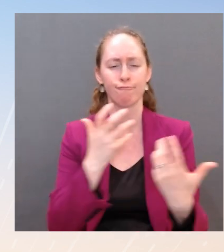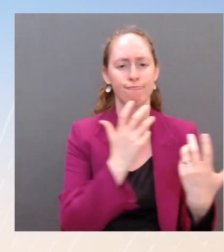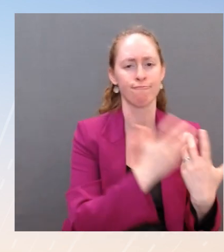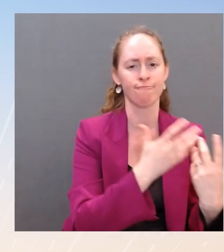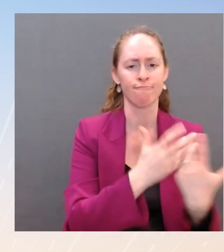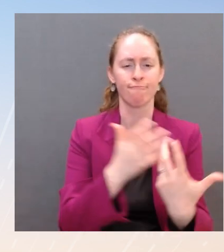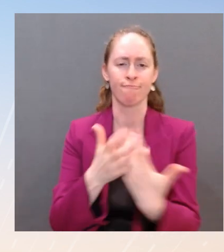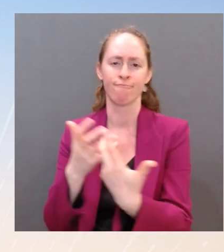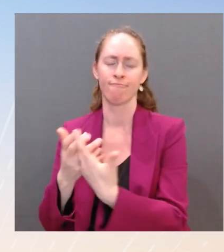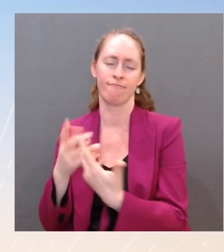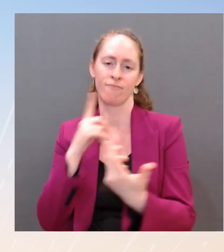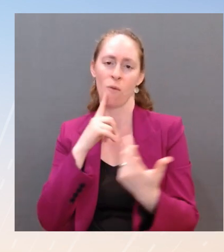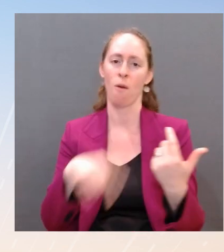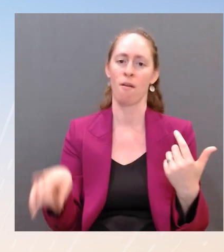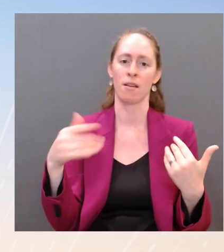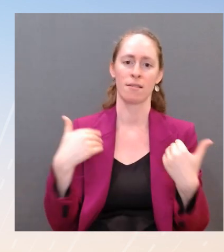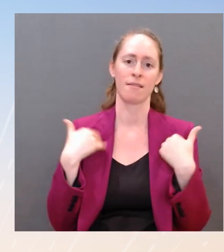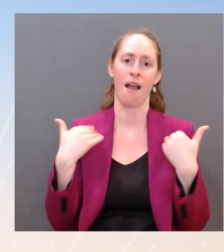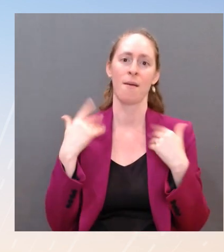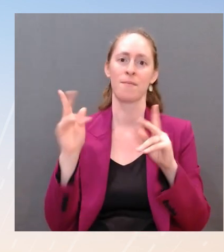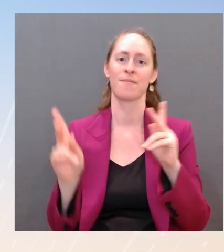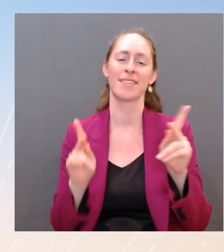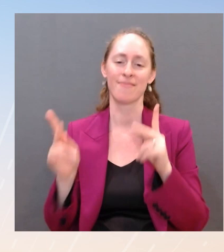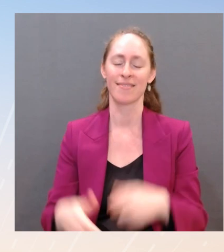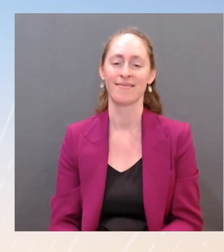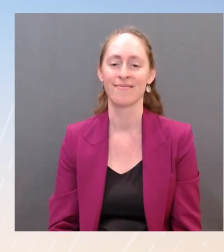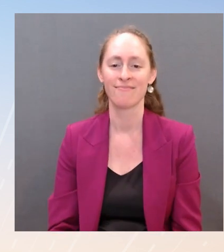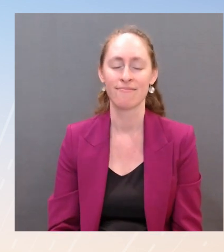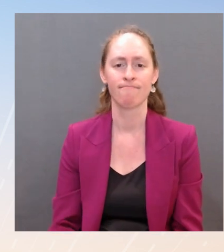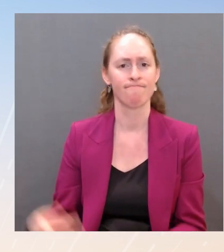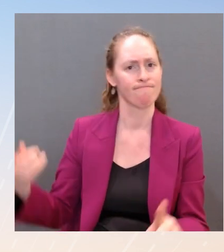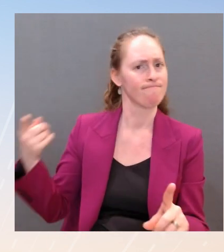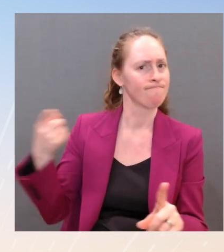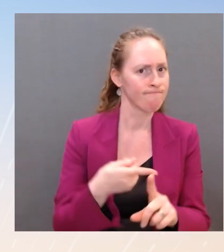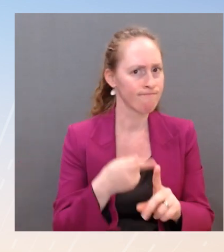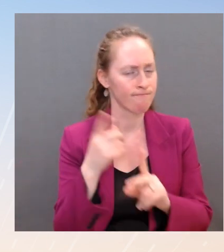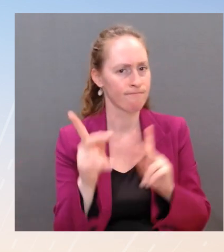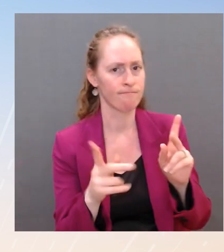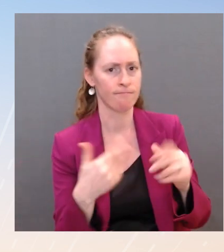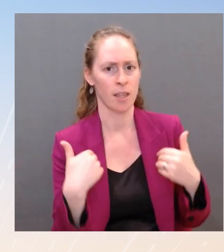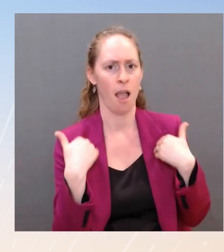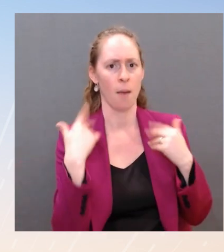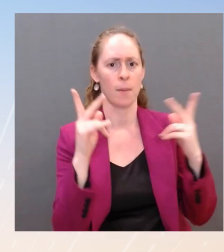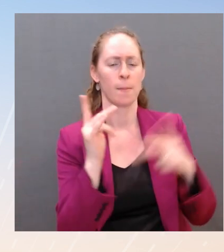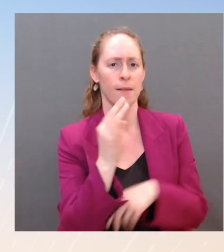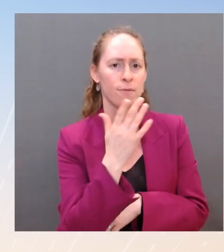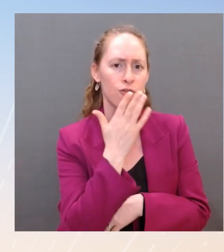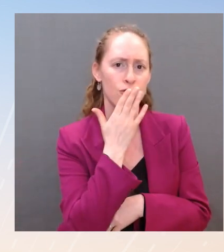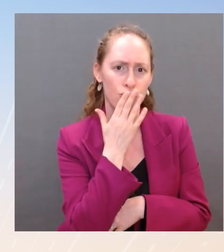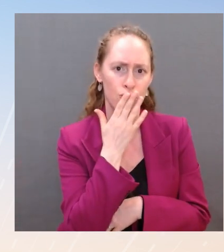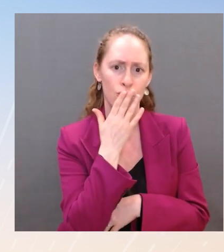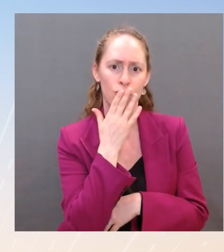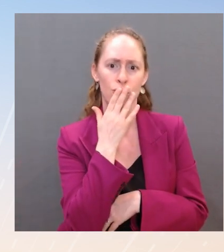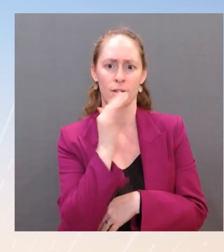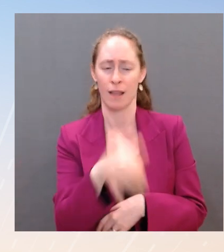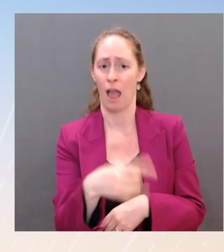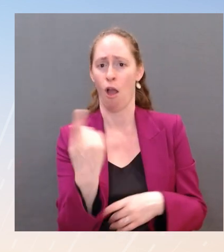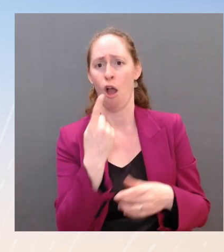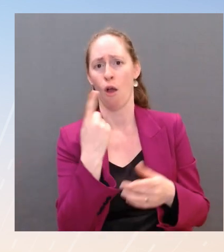their ancestors and the healing that has not been prioritized like other types of healing. So, yeah, thank you.